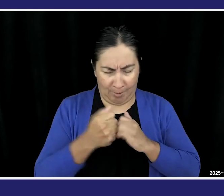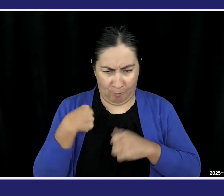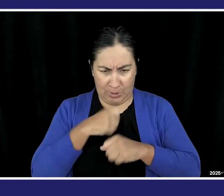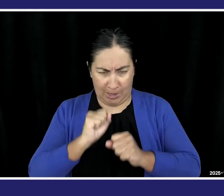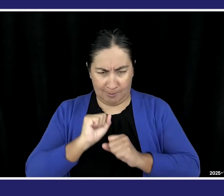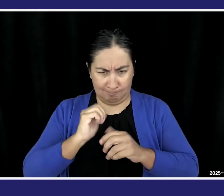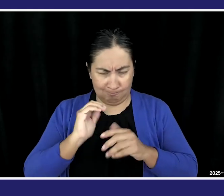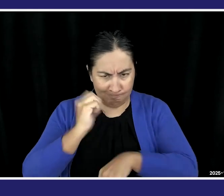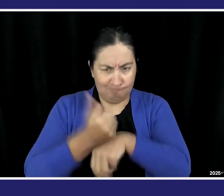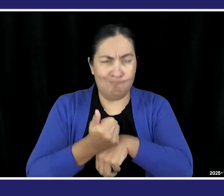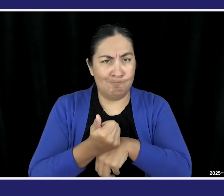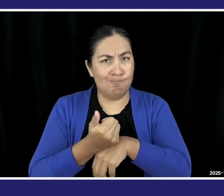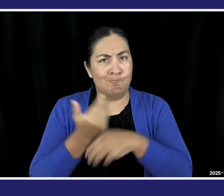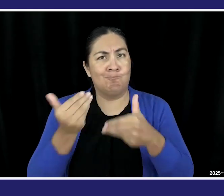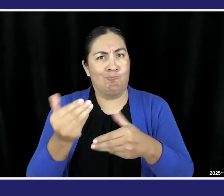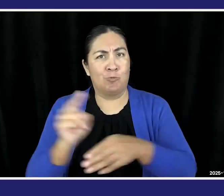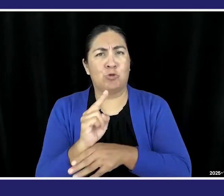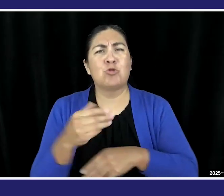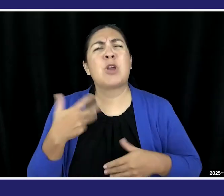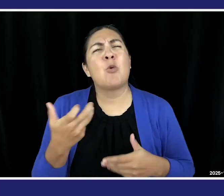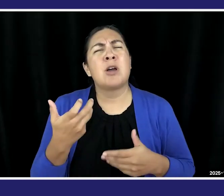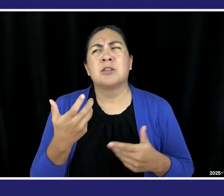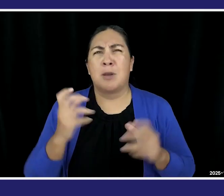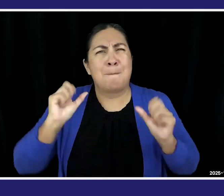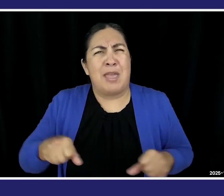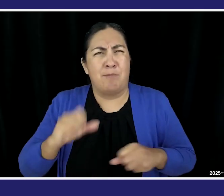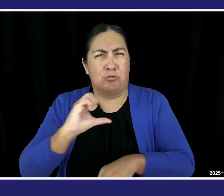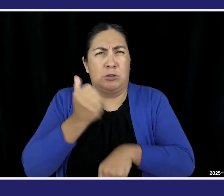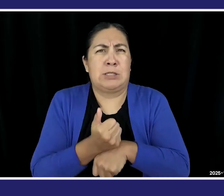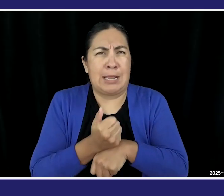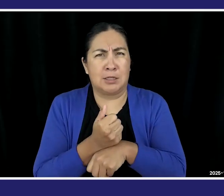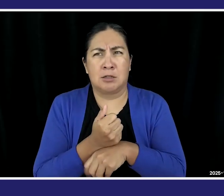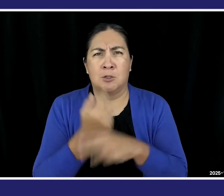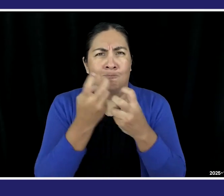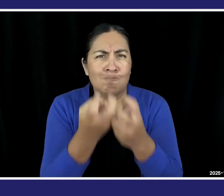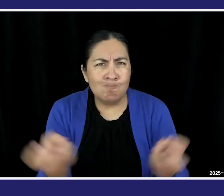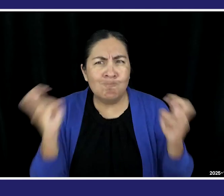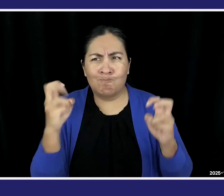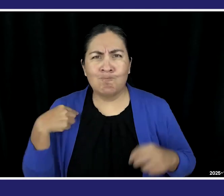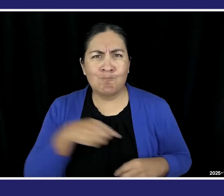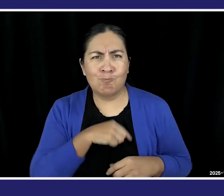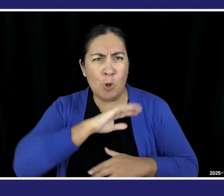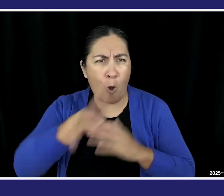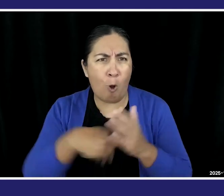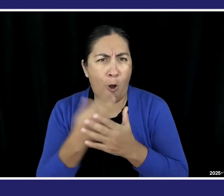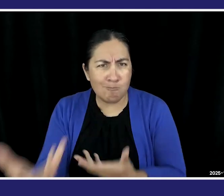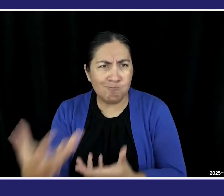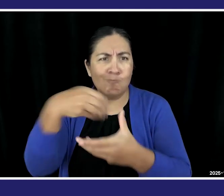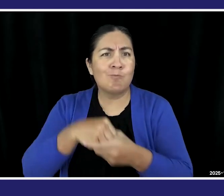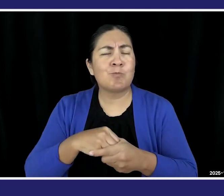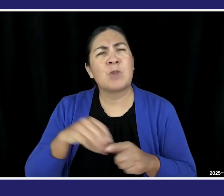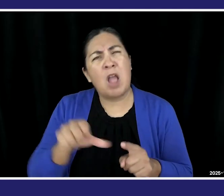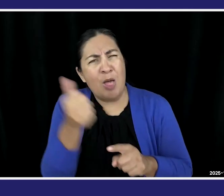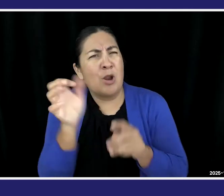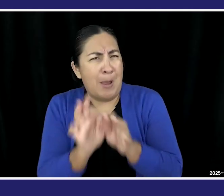able to convene a table that brings all of those funded partners and other important stakeholders to the table